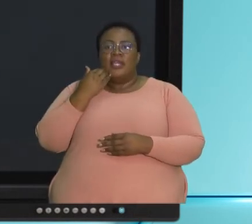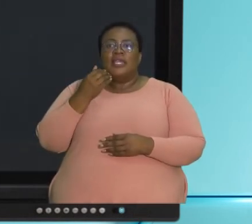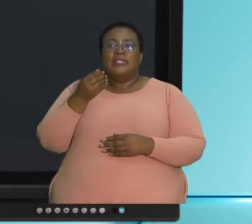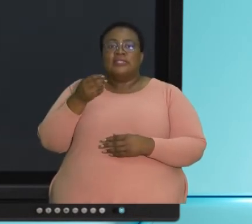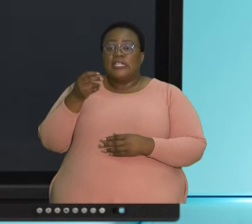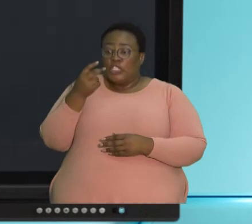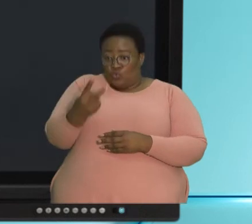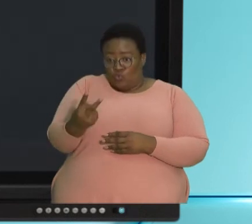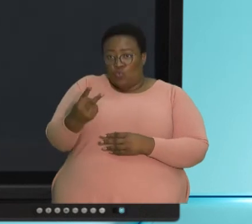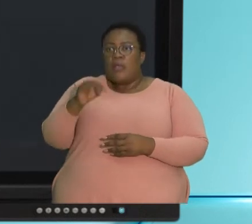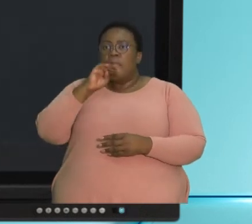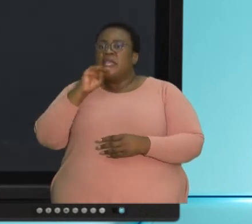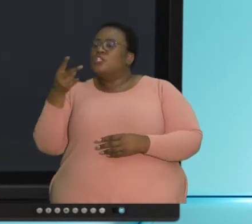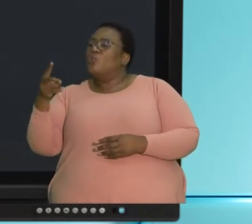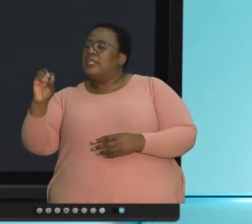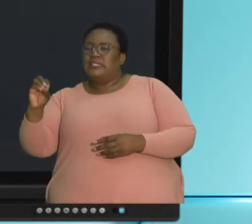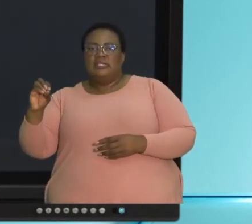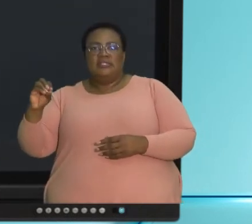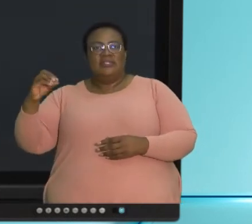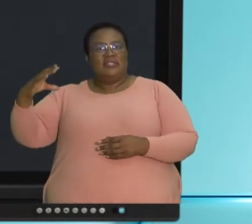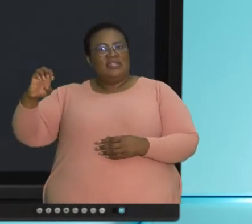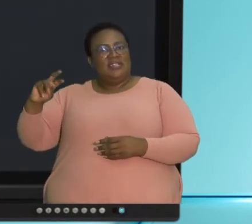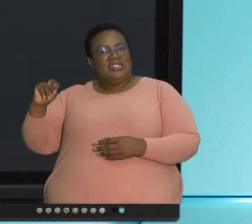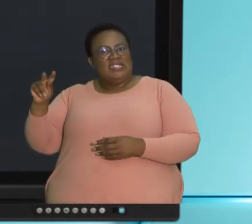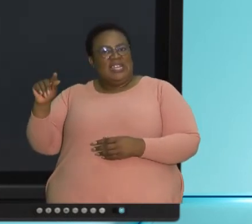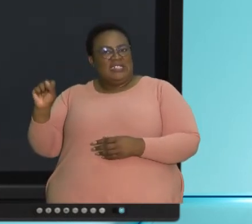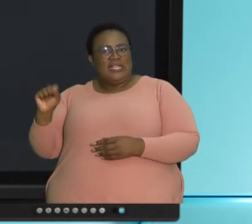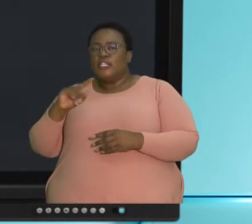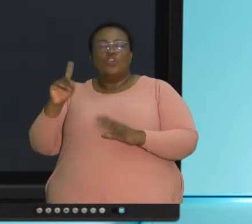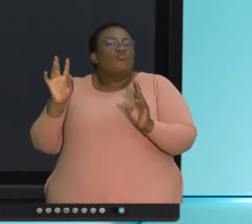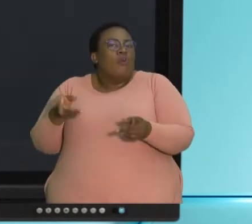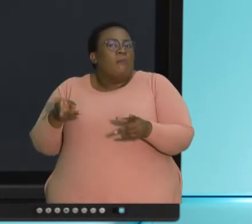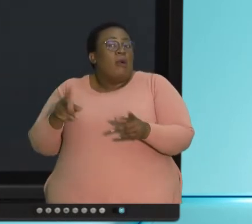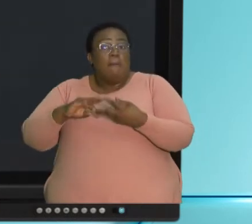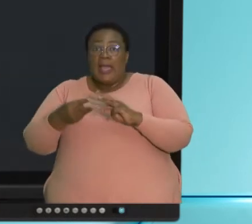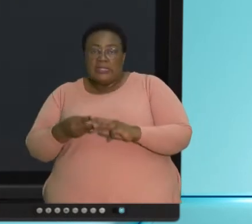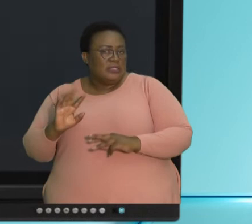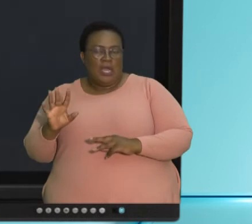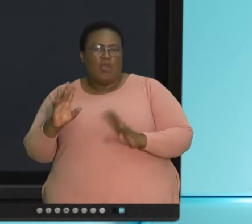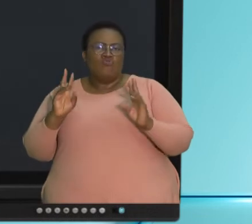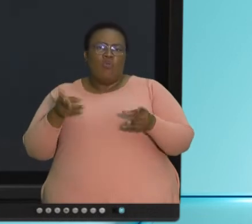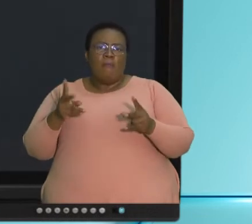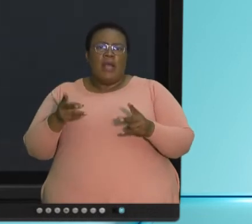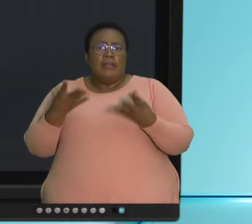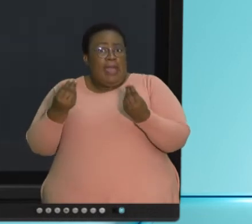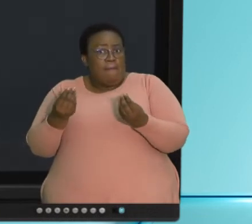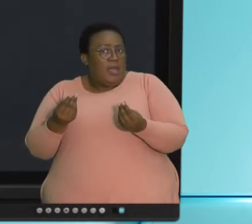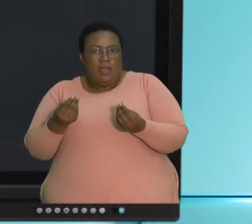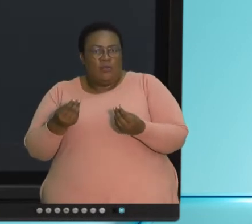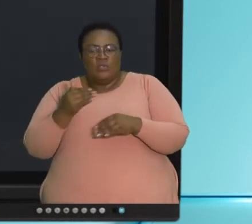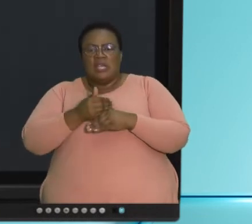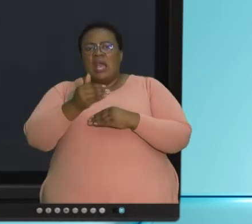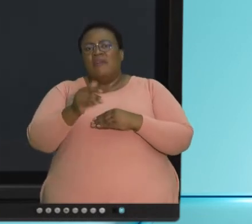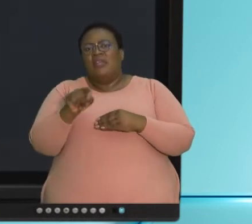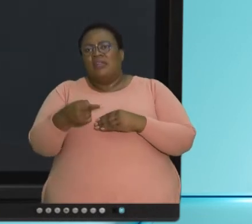it's 2, it means it's 20 cents. It's not like under normal mathematics, under normal numbers where